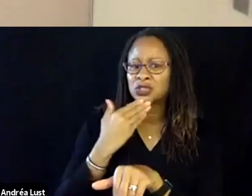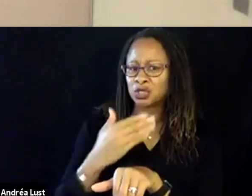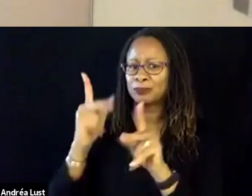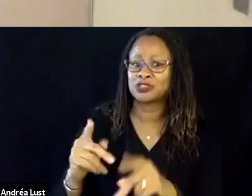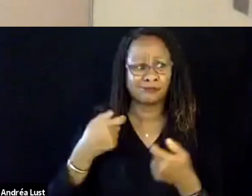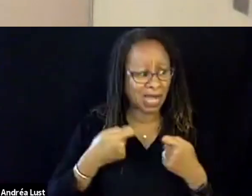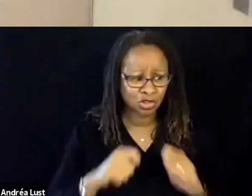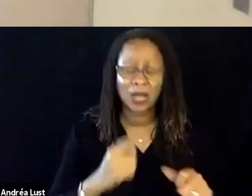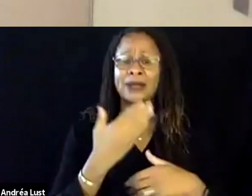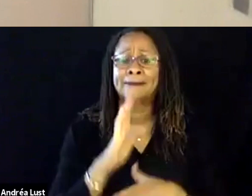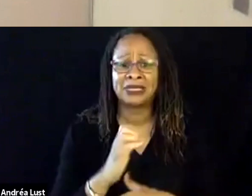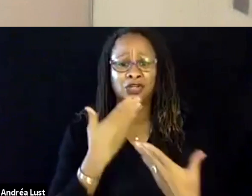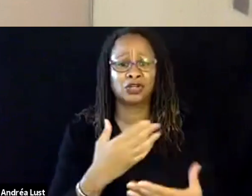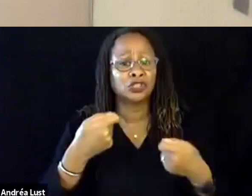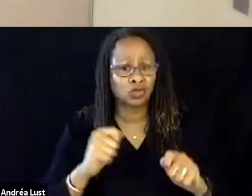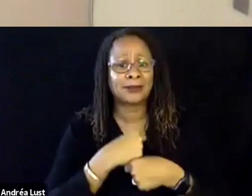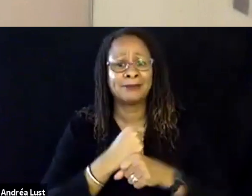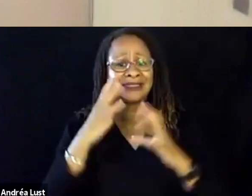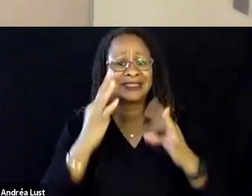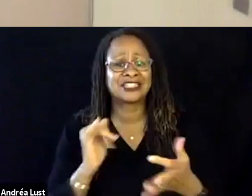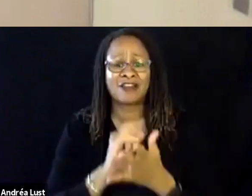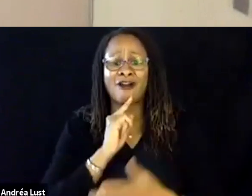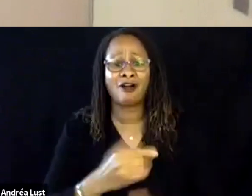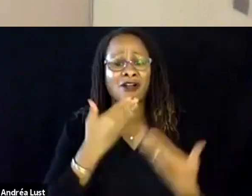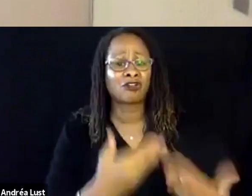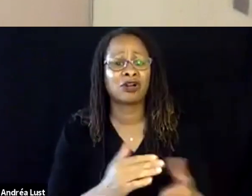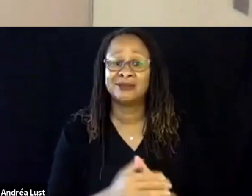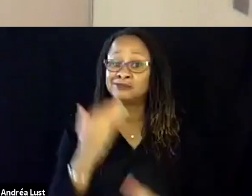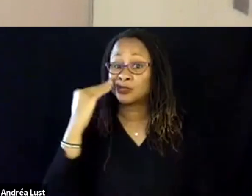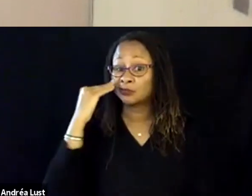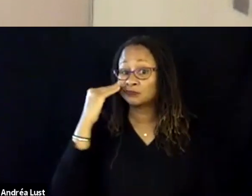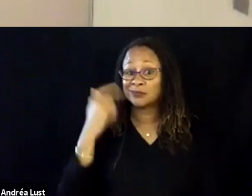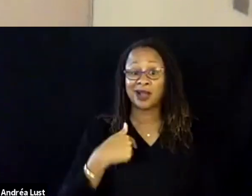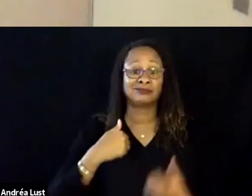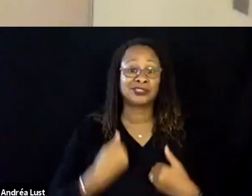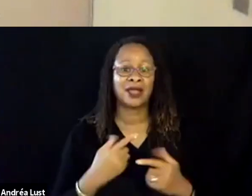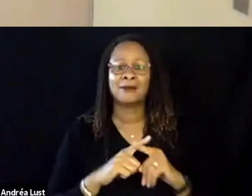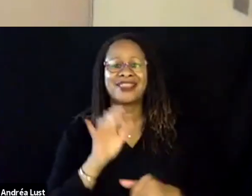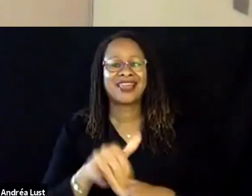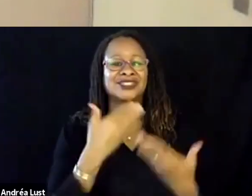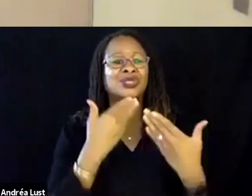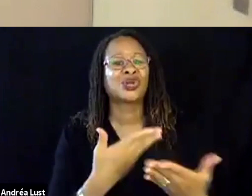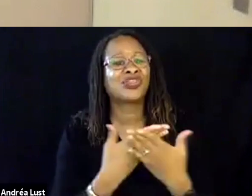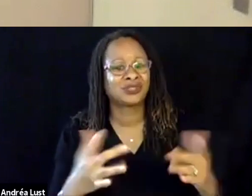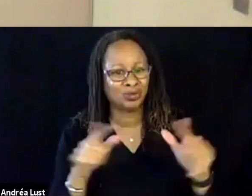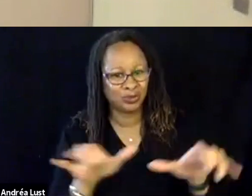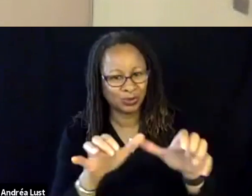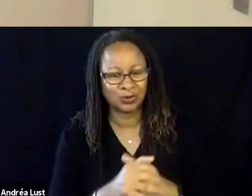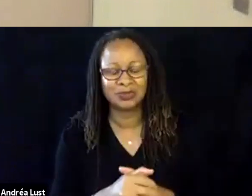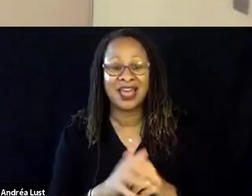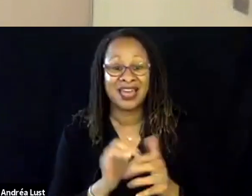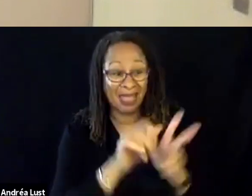to make decisions that are good and say, you know what, I'm tired, but I know that's the good thing to do. That person,